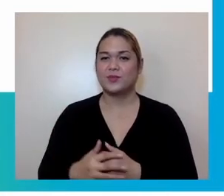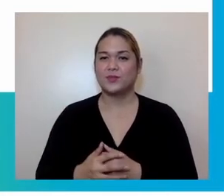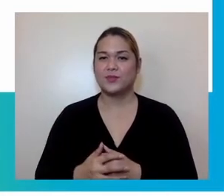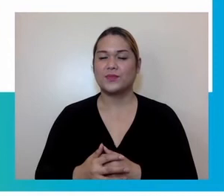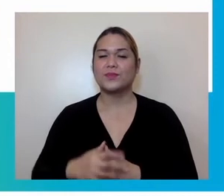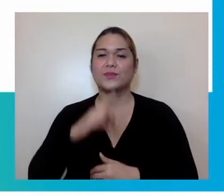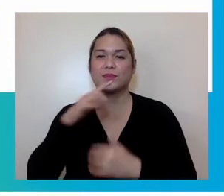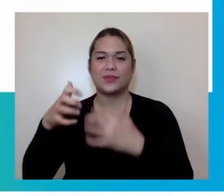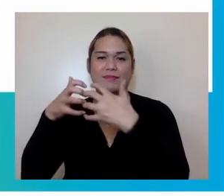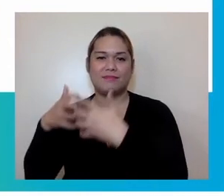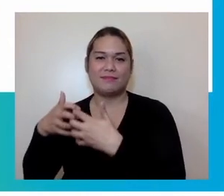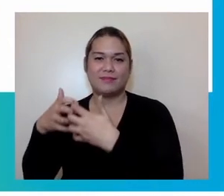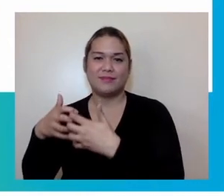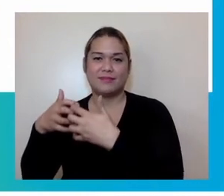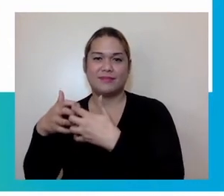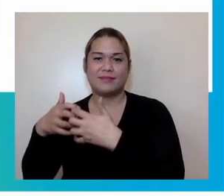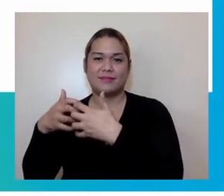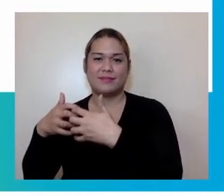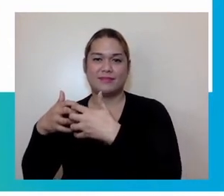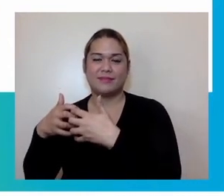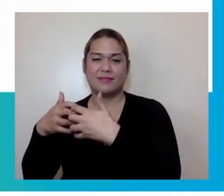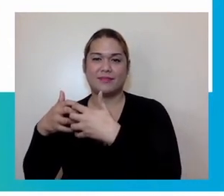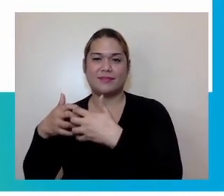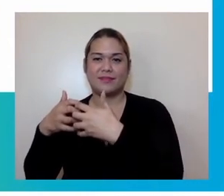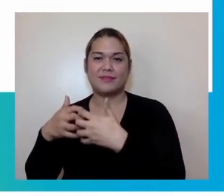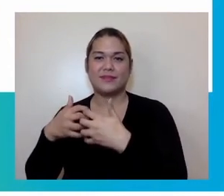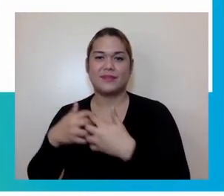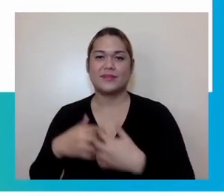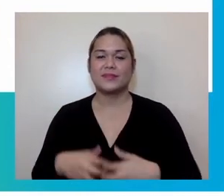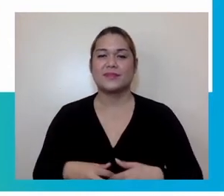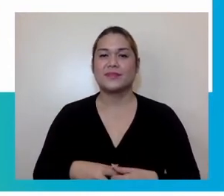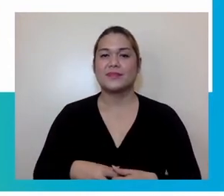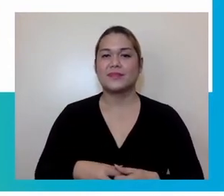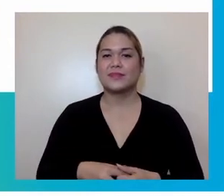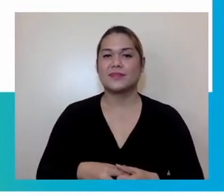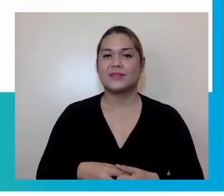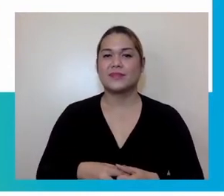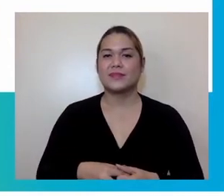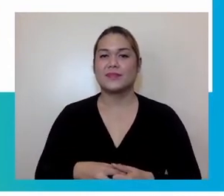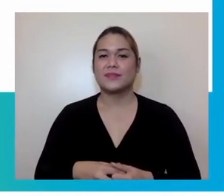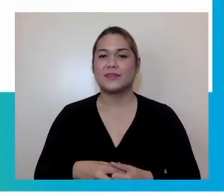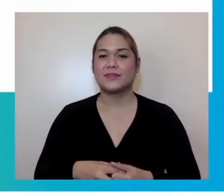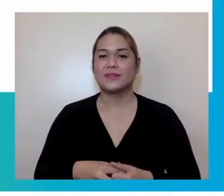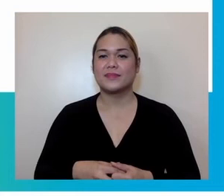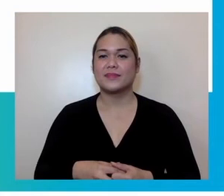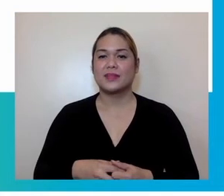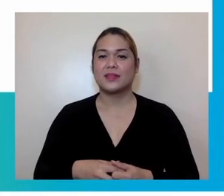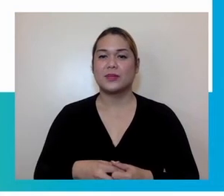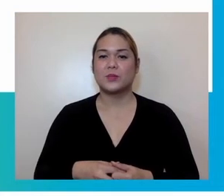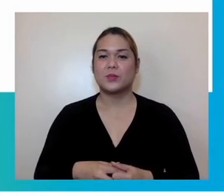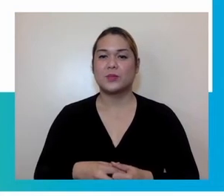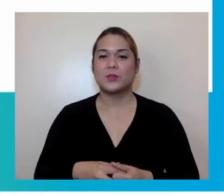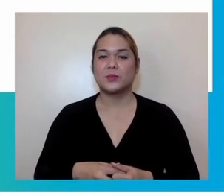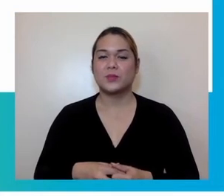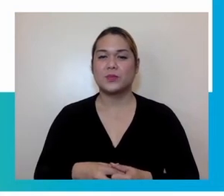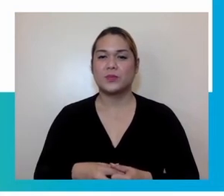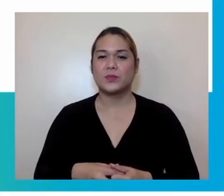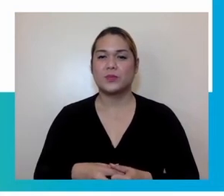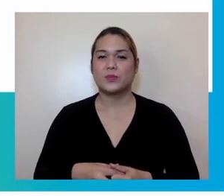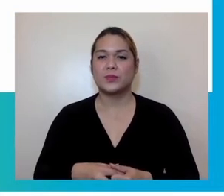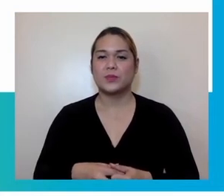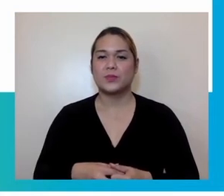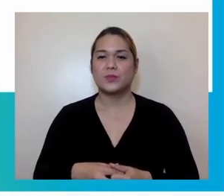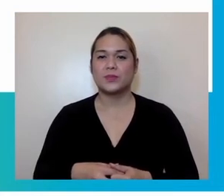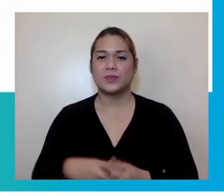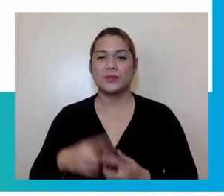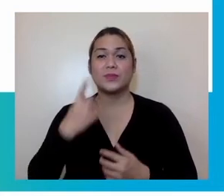Recently, the EU Technical Expert Group on Sustainable Finance released its recommendation for the EU